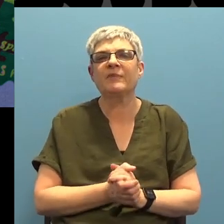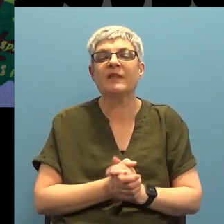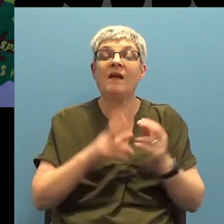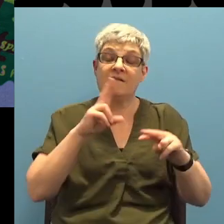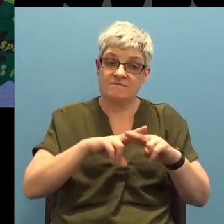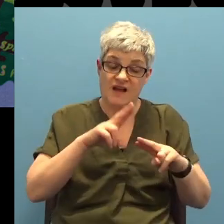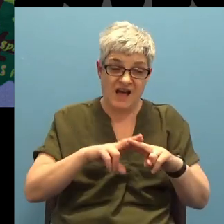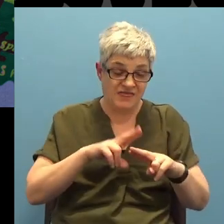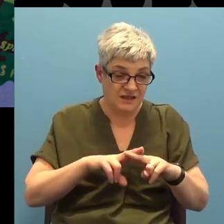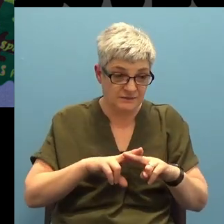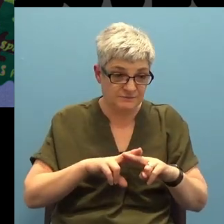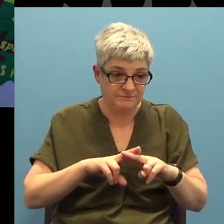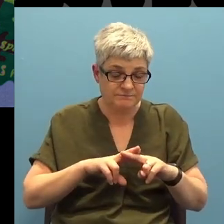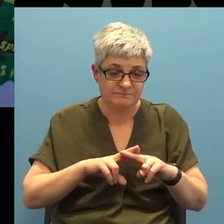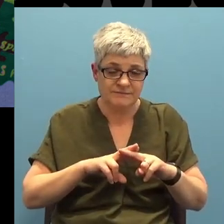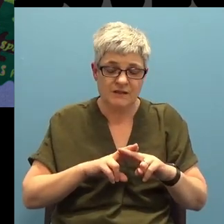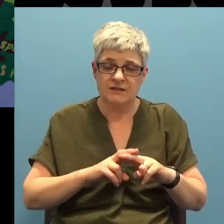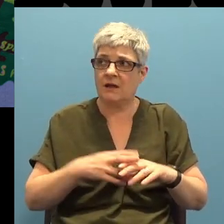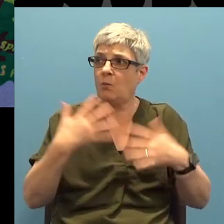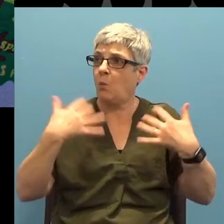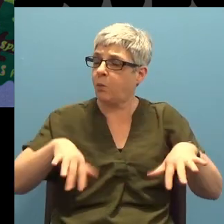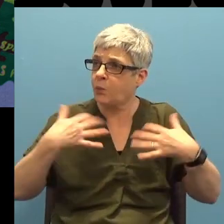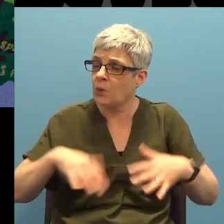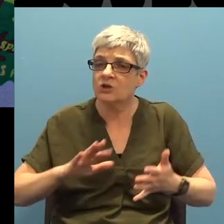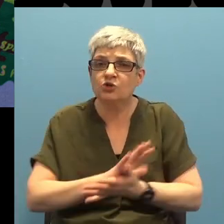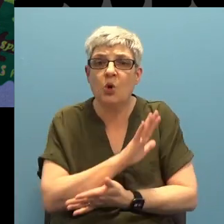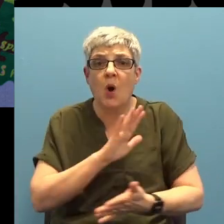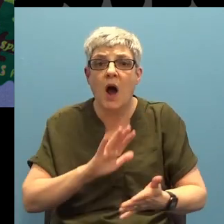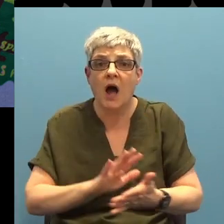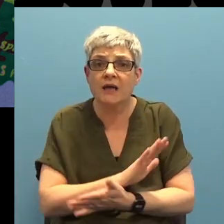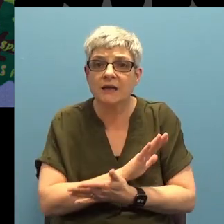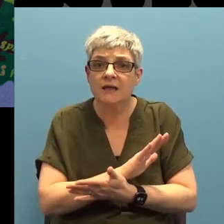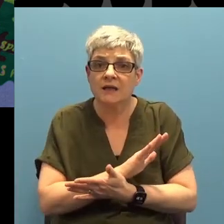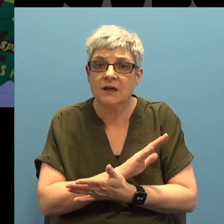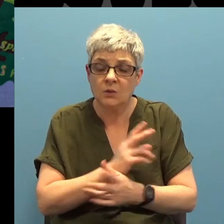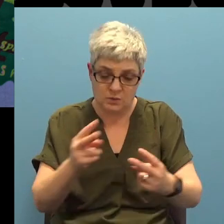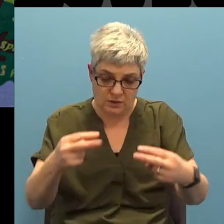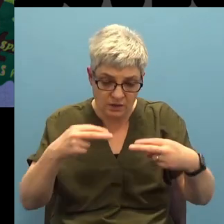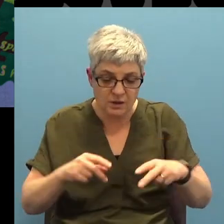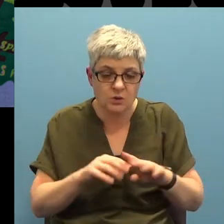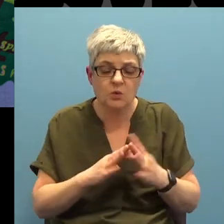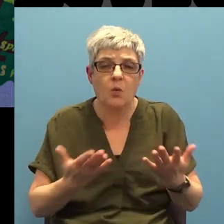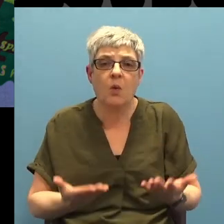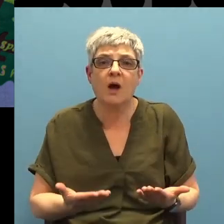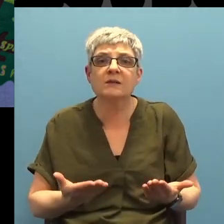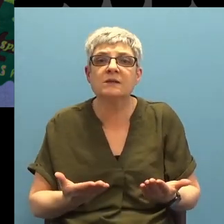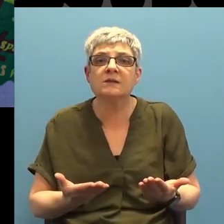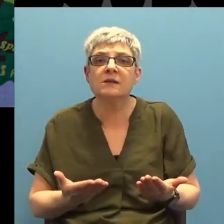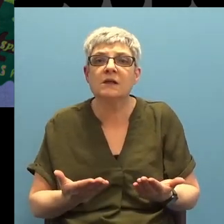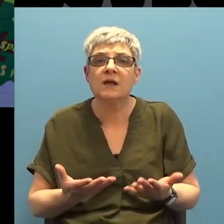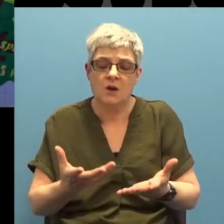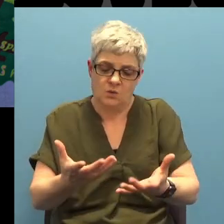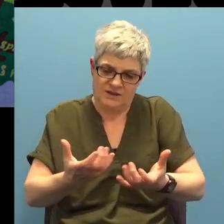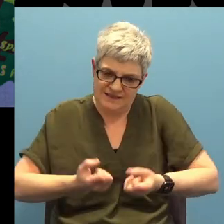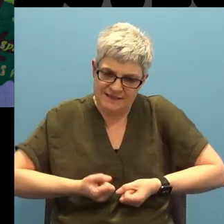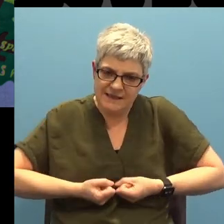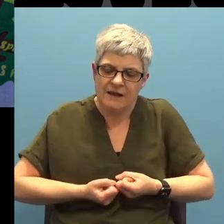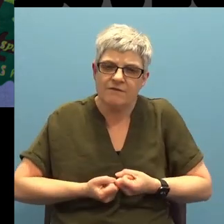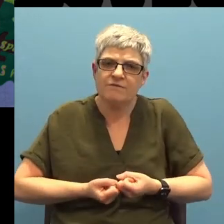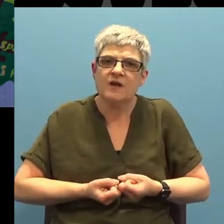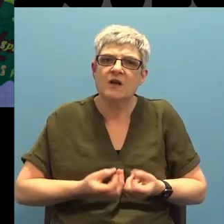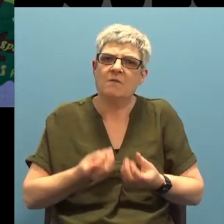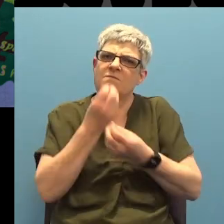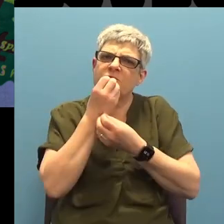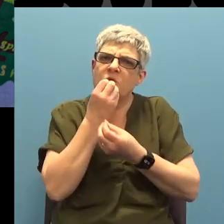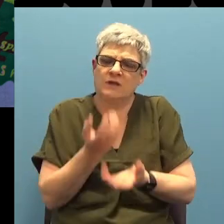Father, it is out and out of this world joy that we come to your word. We come to receive our spiritual food that